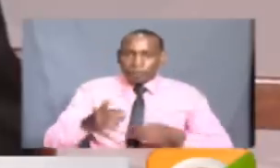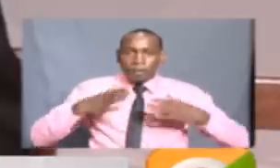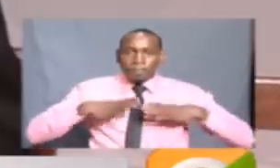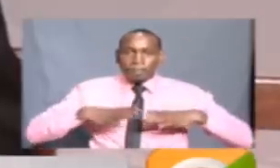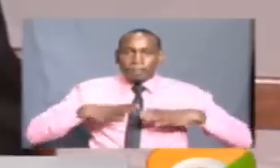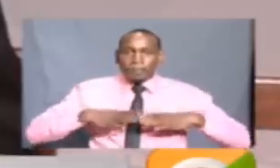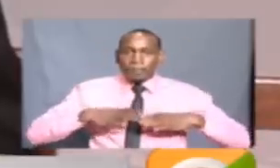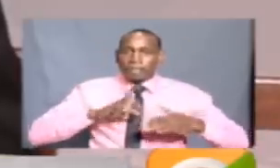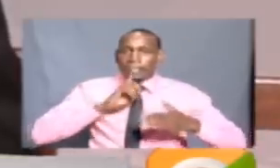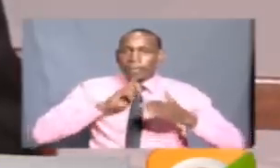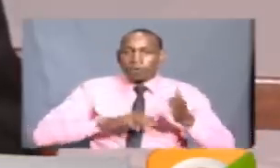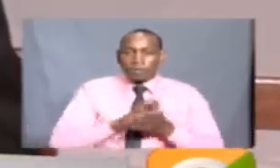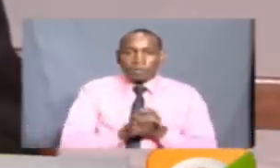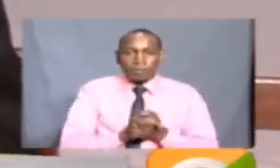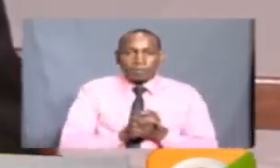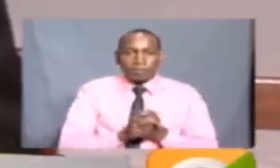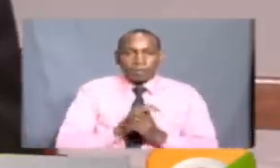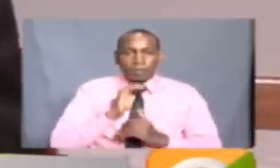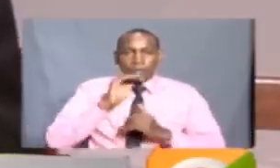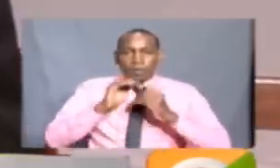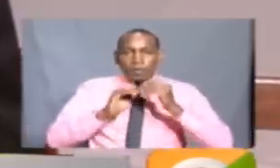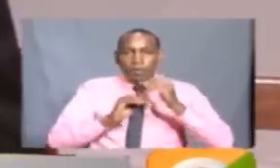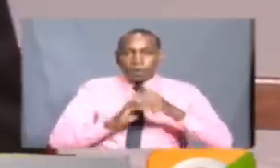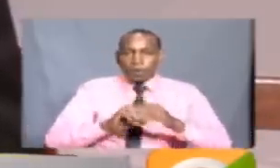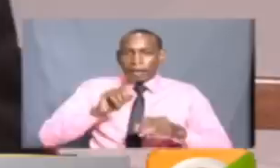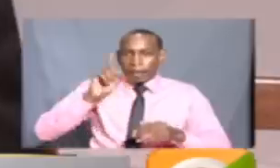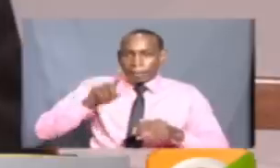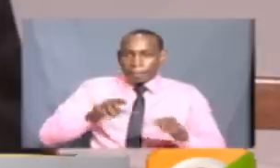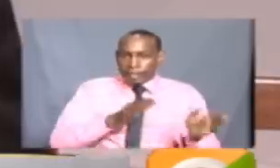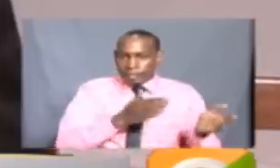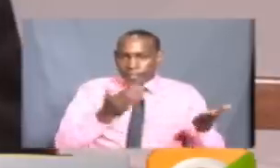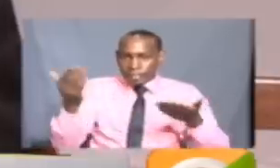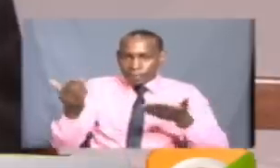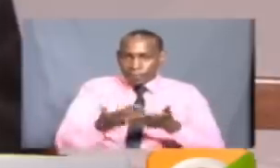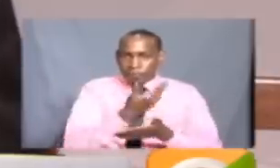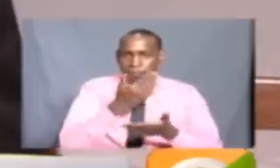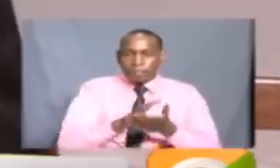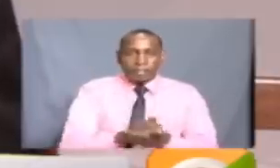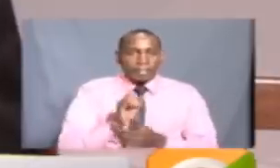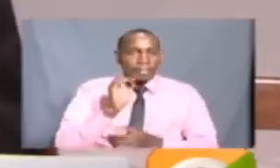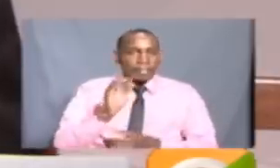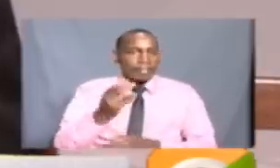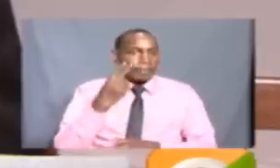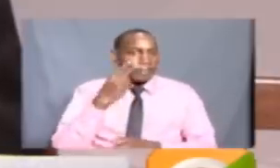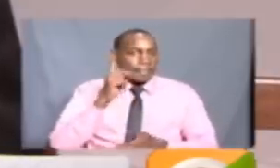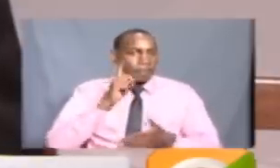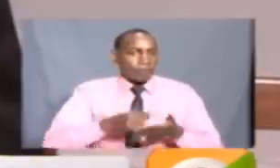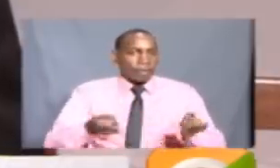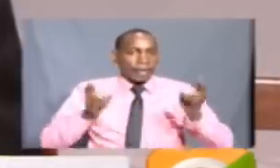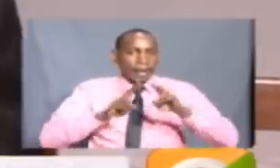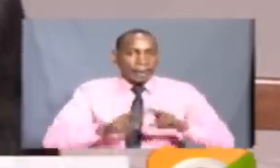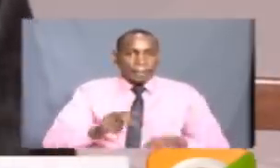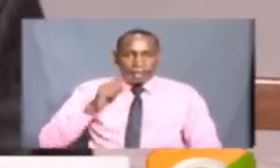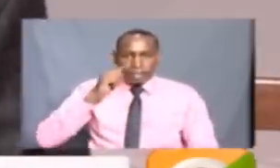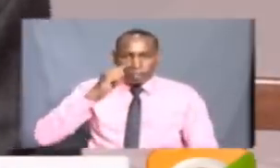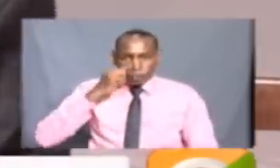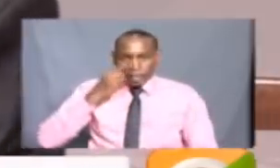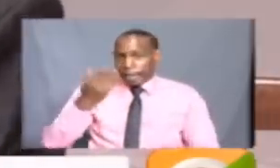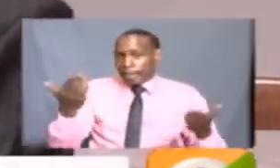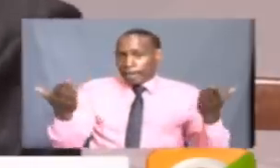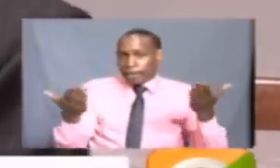are saying the whole lot and Kabudul must go. If you are seeing what is happening in Sudan, where